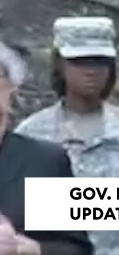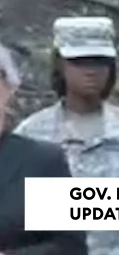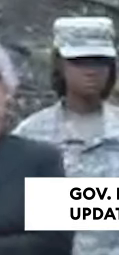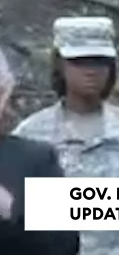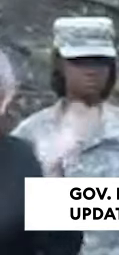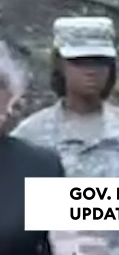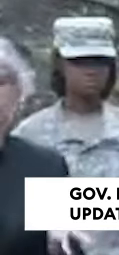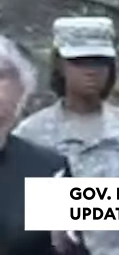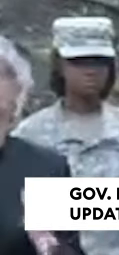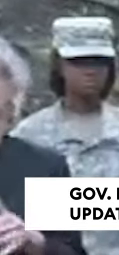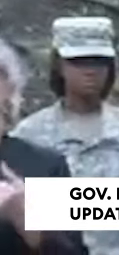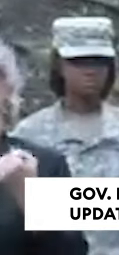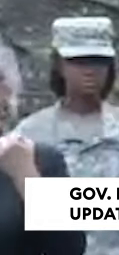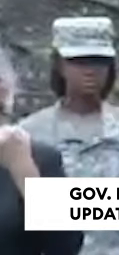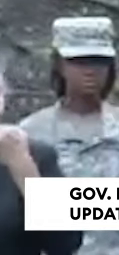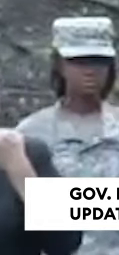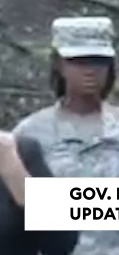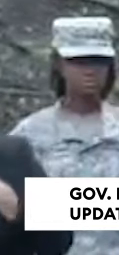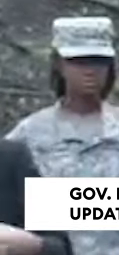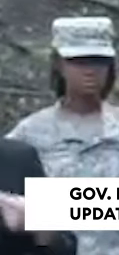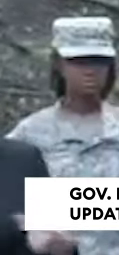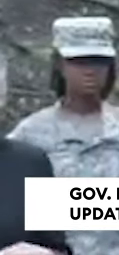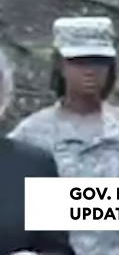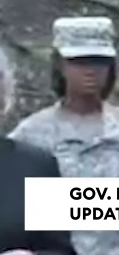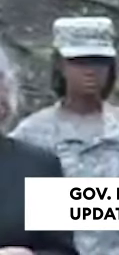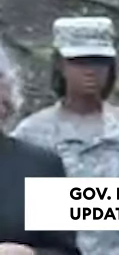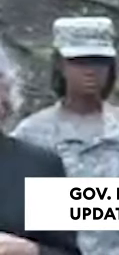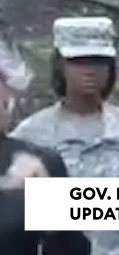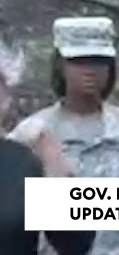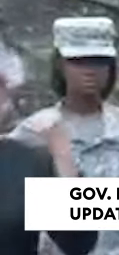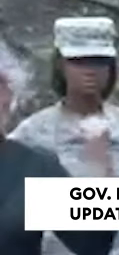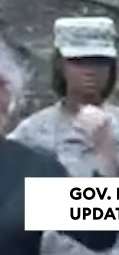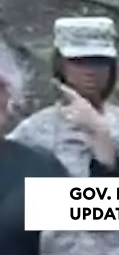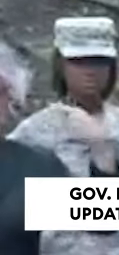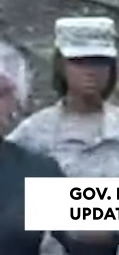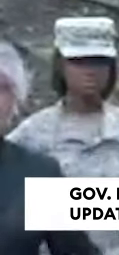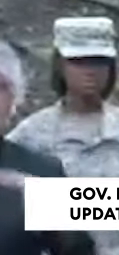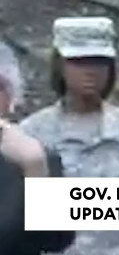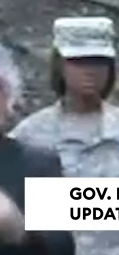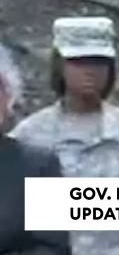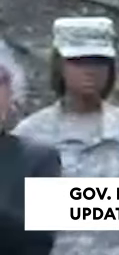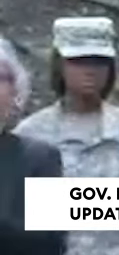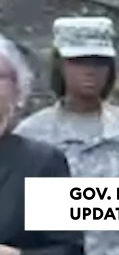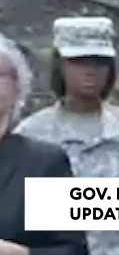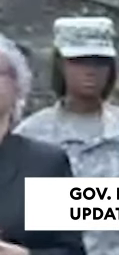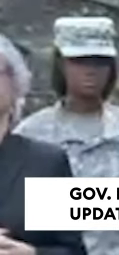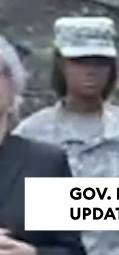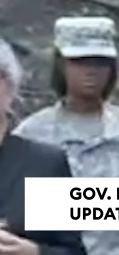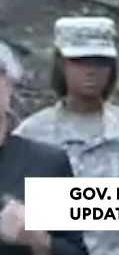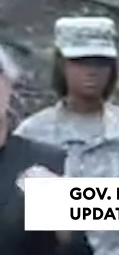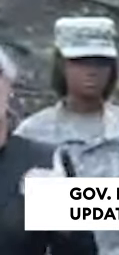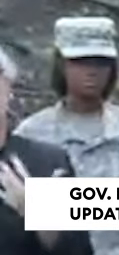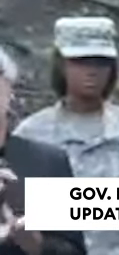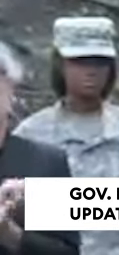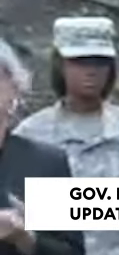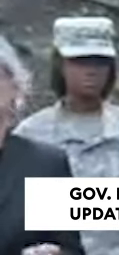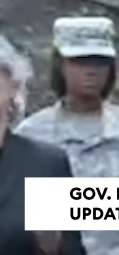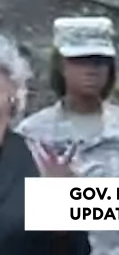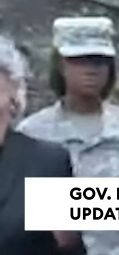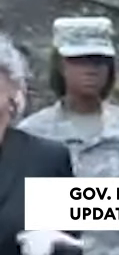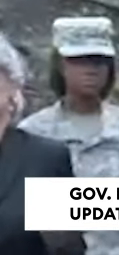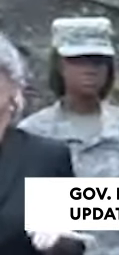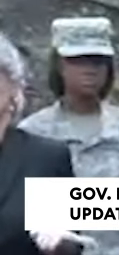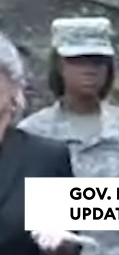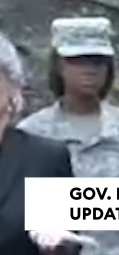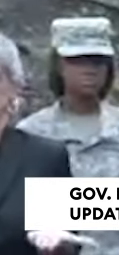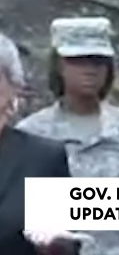down. You see interruption of power lines and trees going over power lines. So there's going to be a lot that's going to be